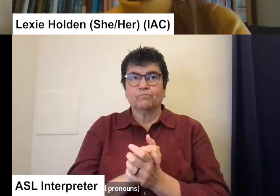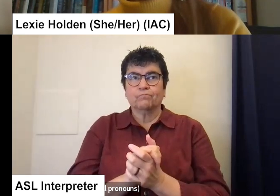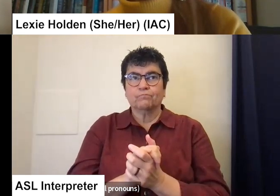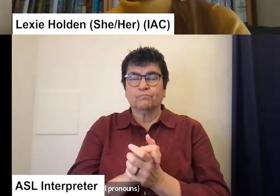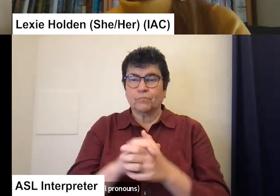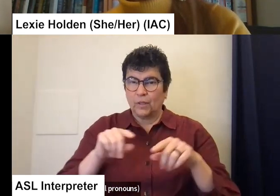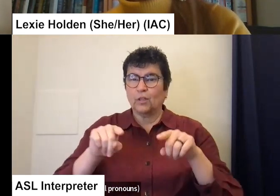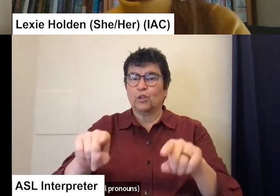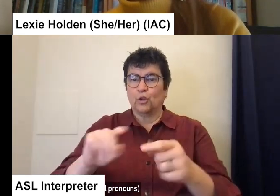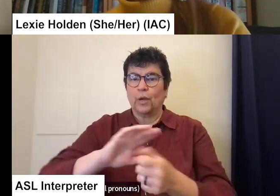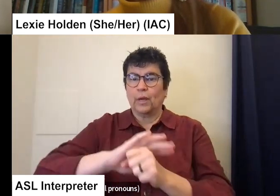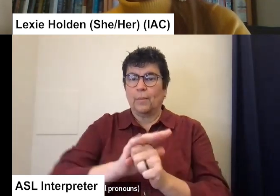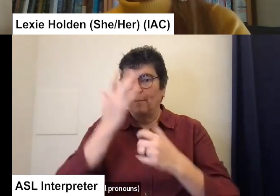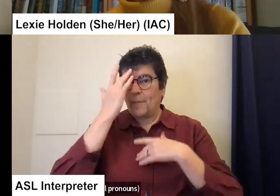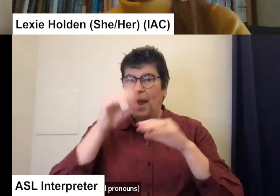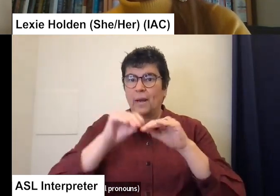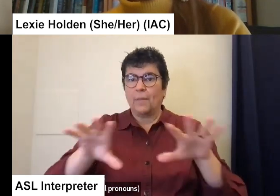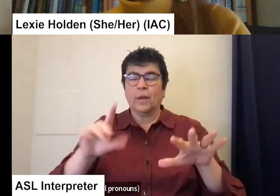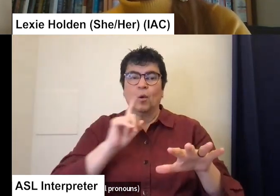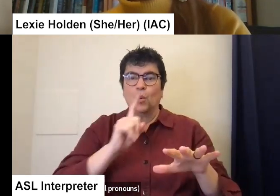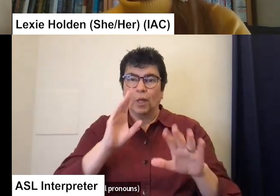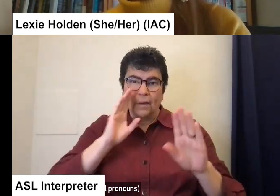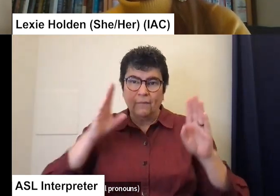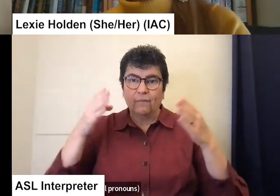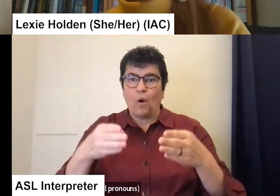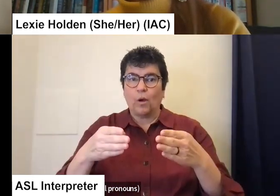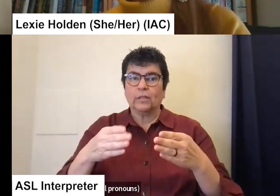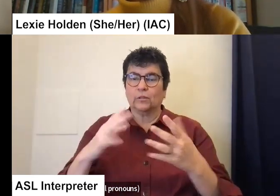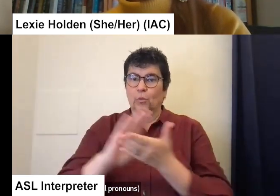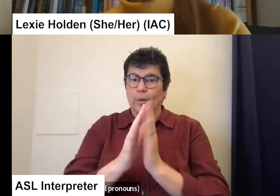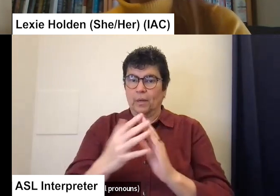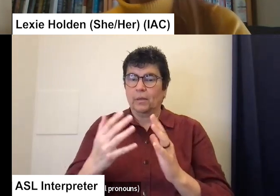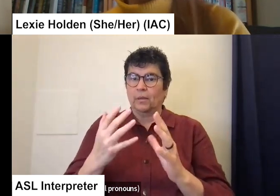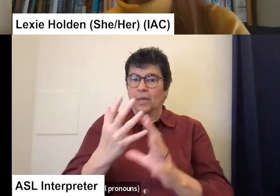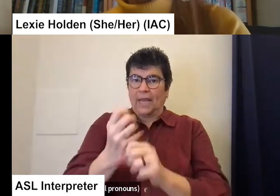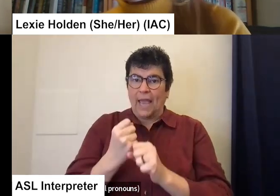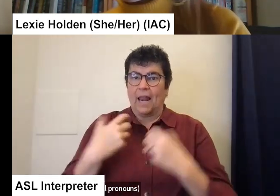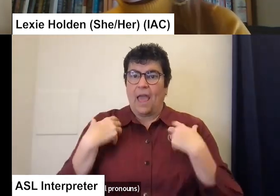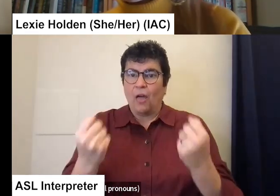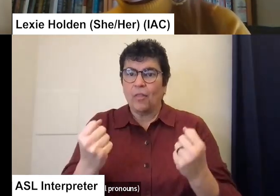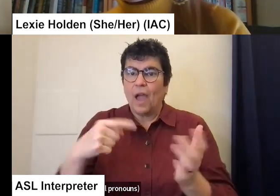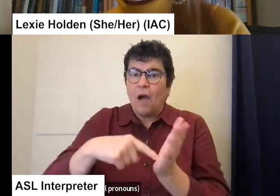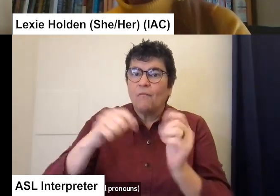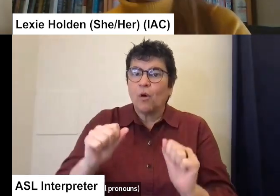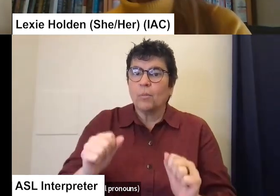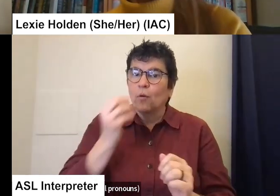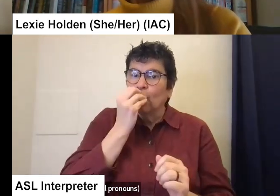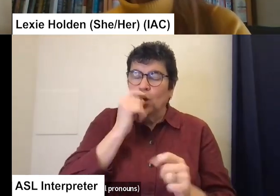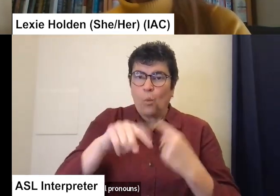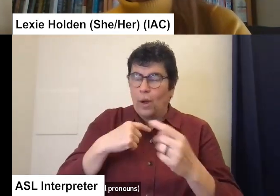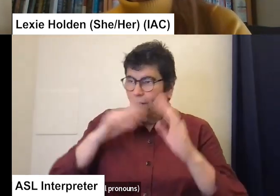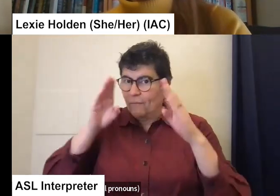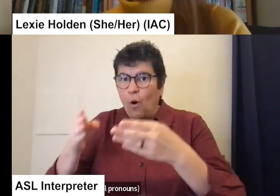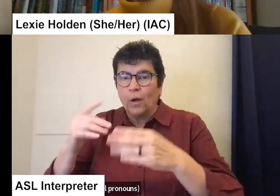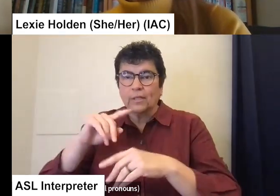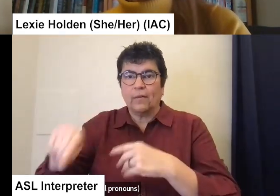during the pandemic really focus on getting healthy and affordable food when you're focused on so many other things. And even outside of